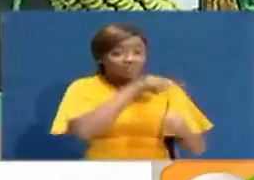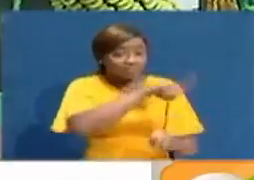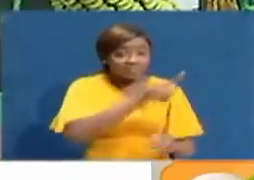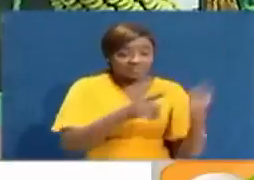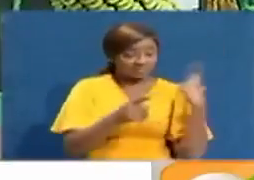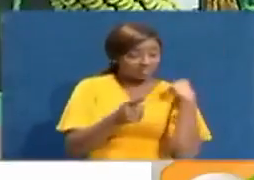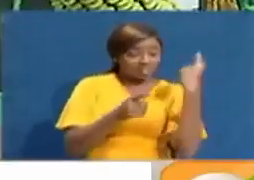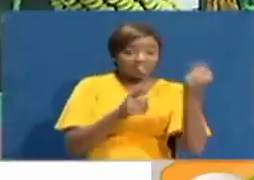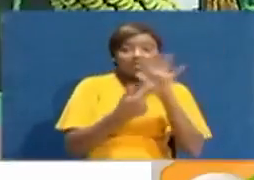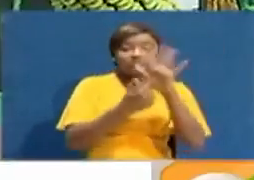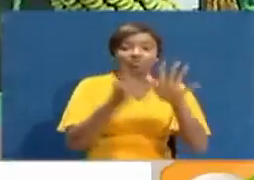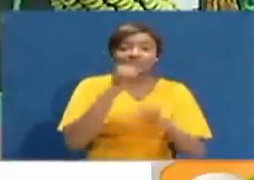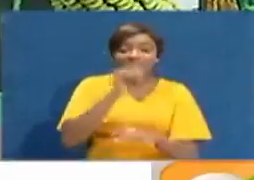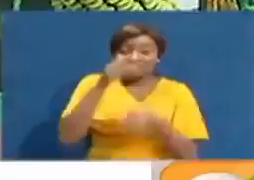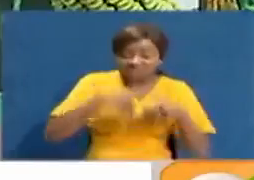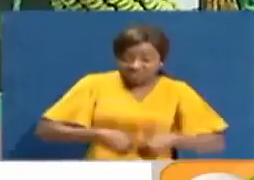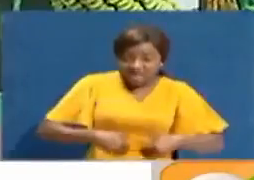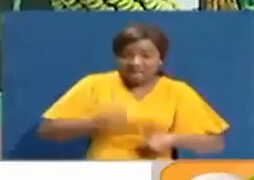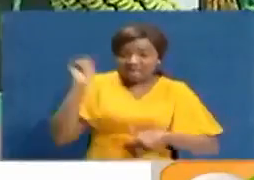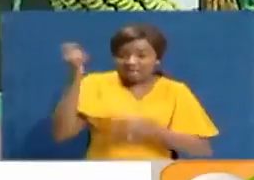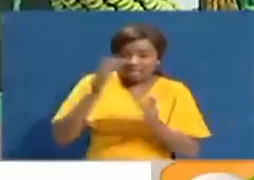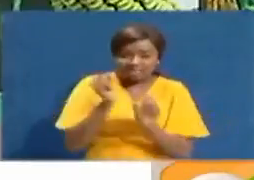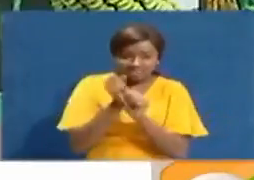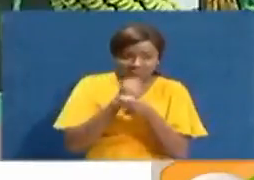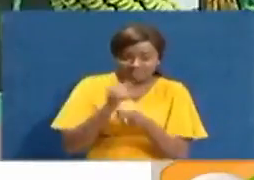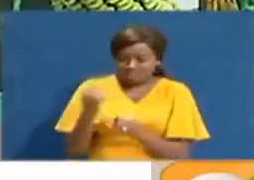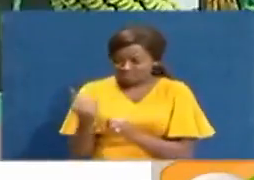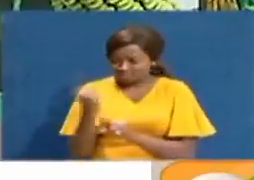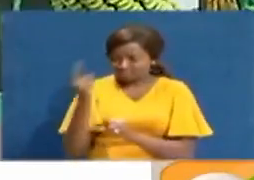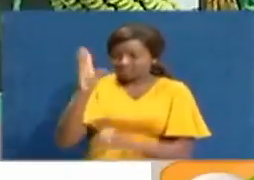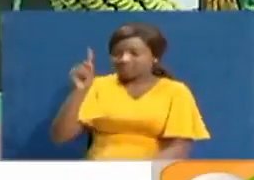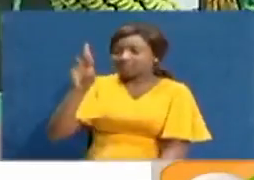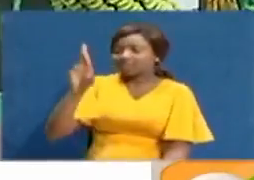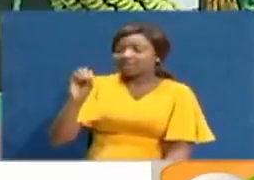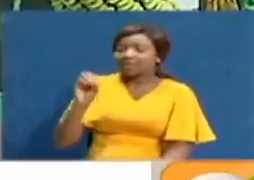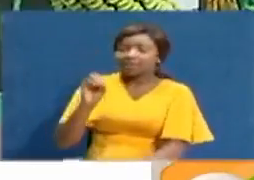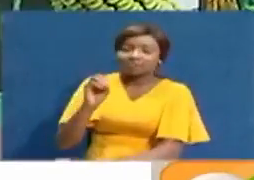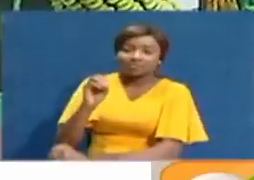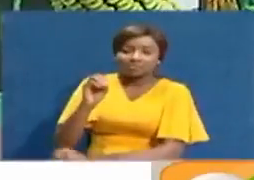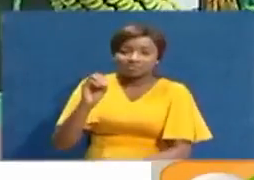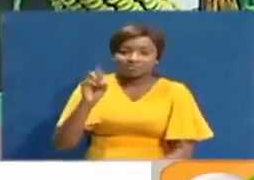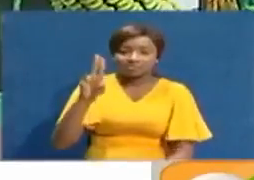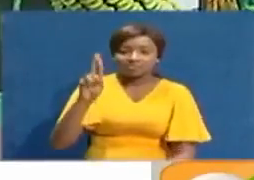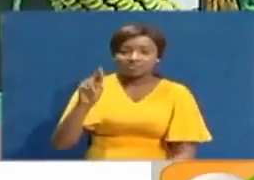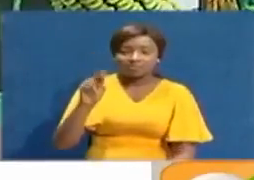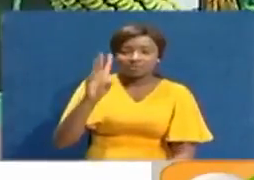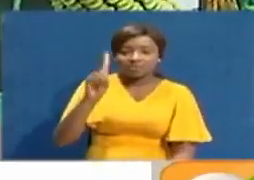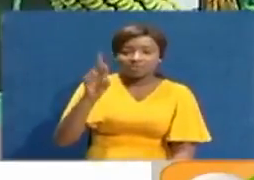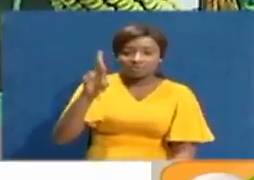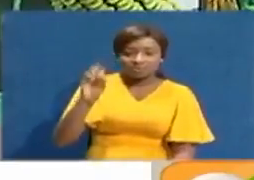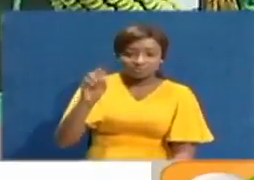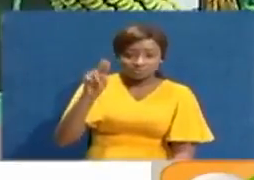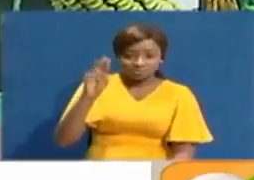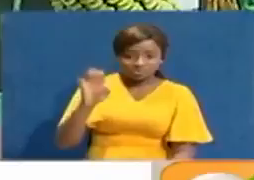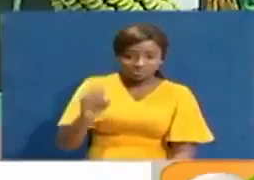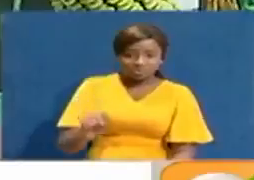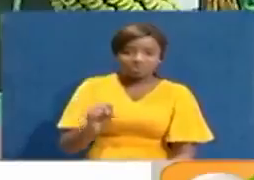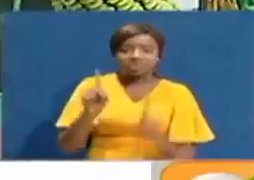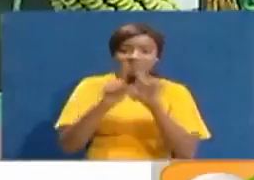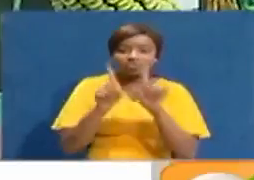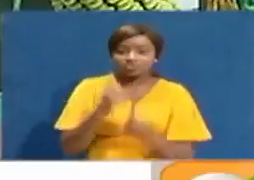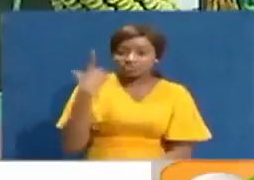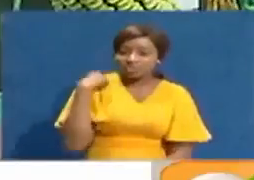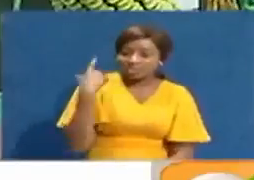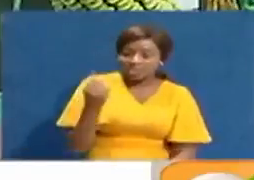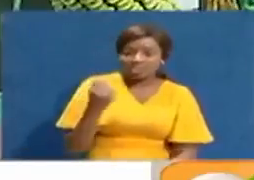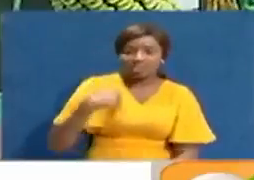recently showcased young Kenyans making drones, superior weapons, geo-mapping systems. Plus, we have recently